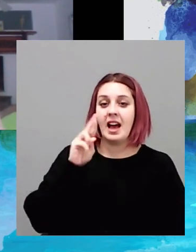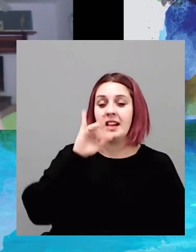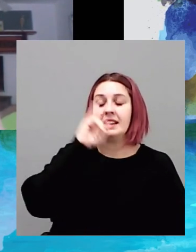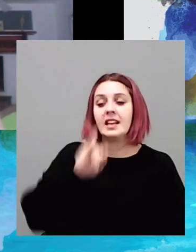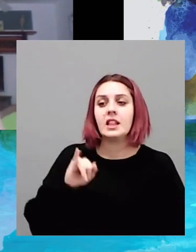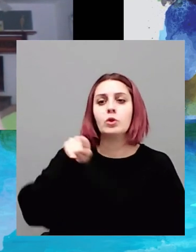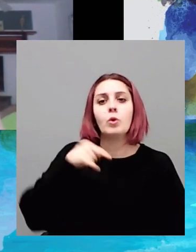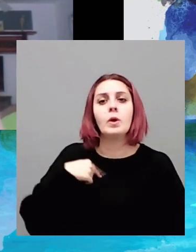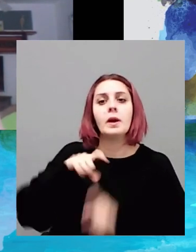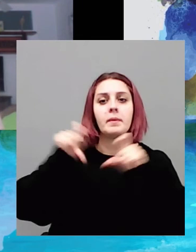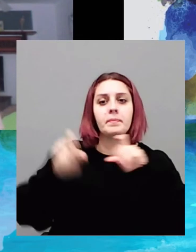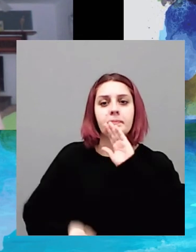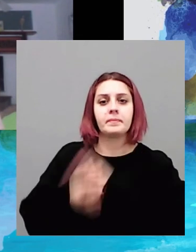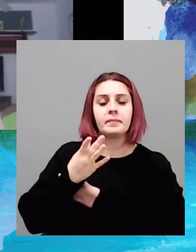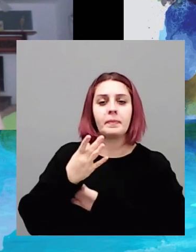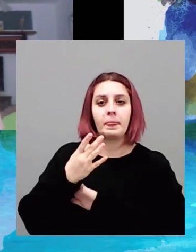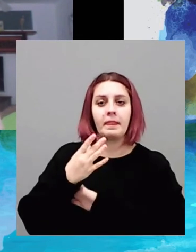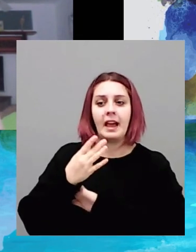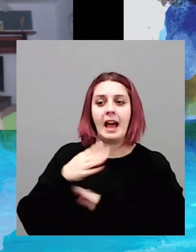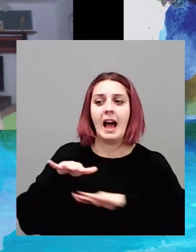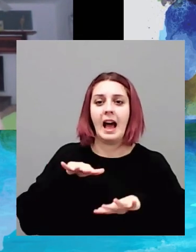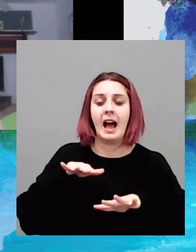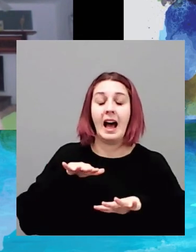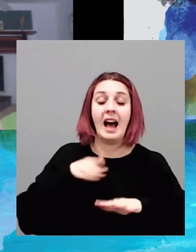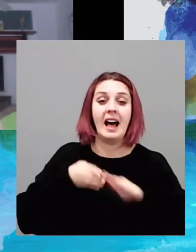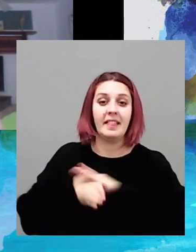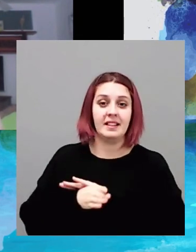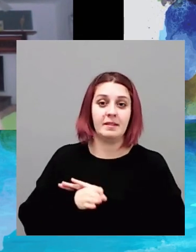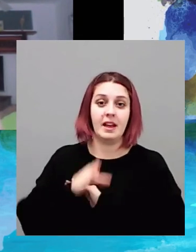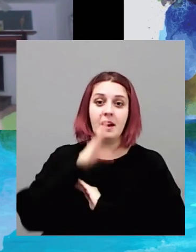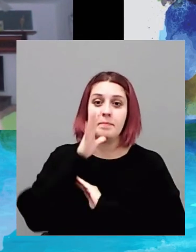Beatriz, as an entrepreneur on accessibility,